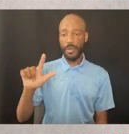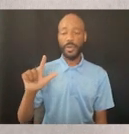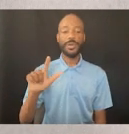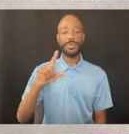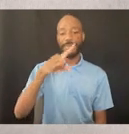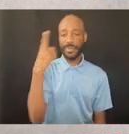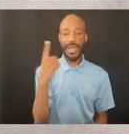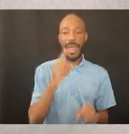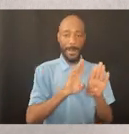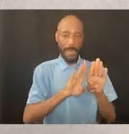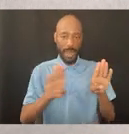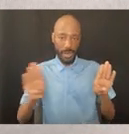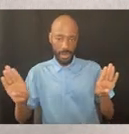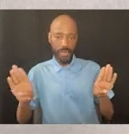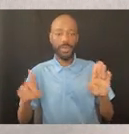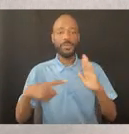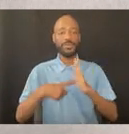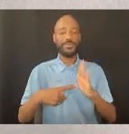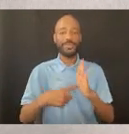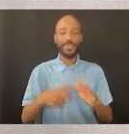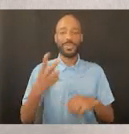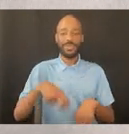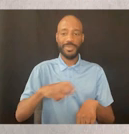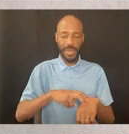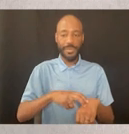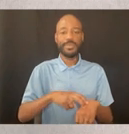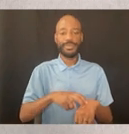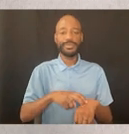is a staple food of the Warfield cuisine.